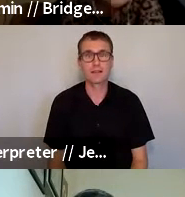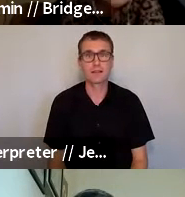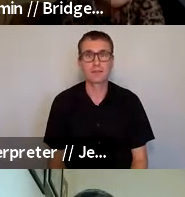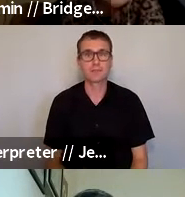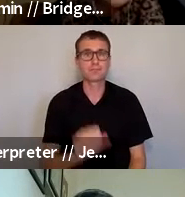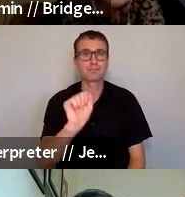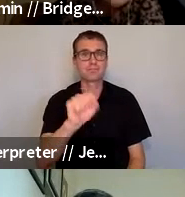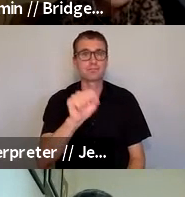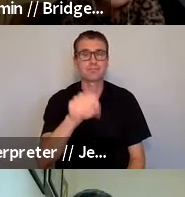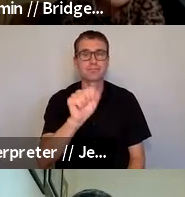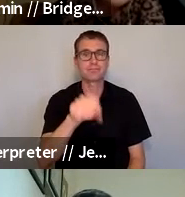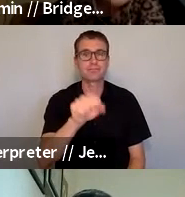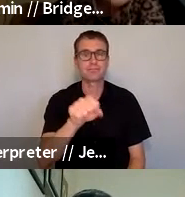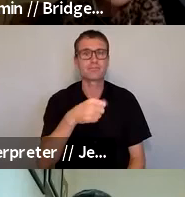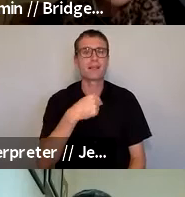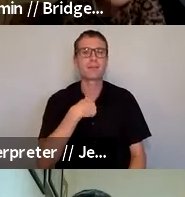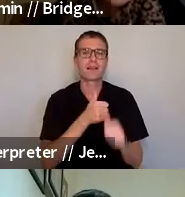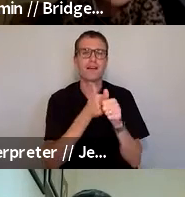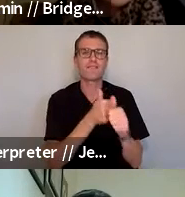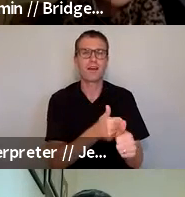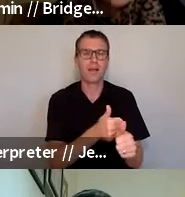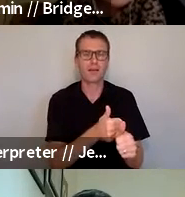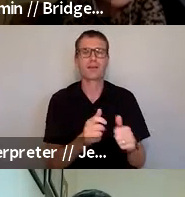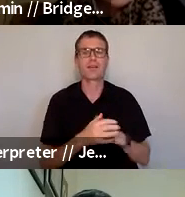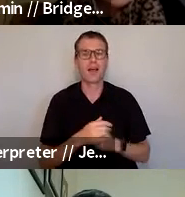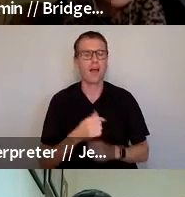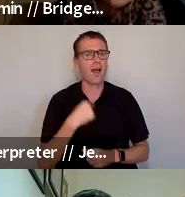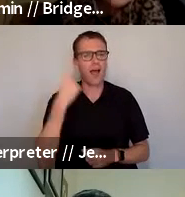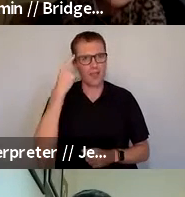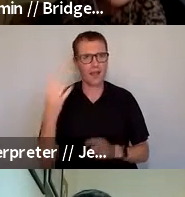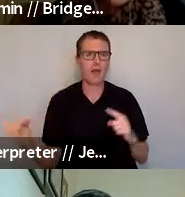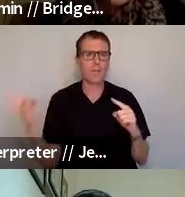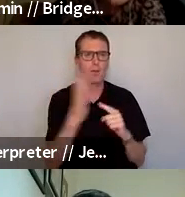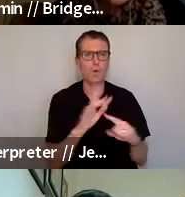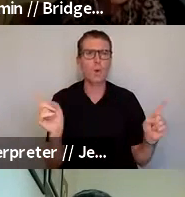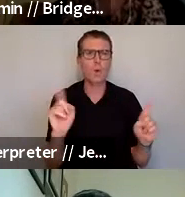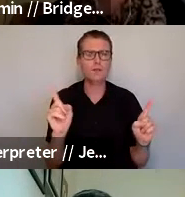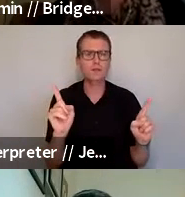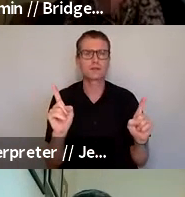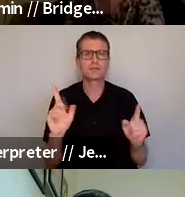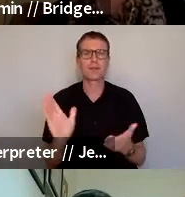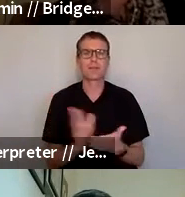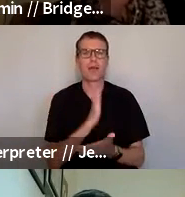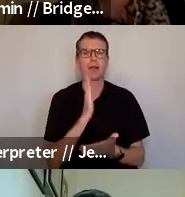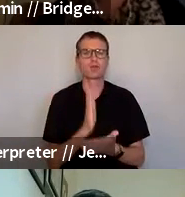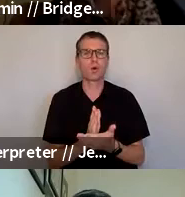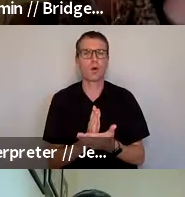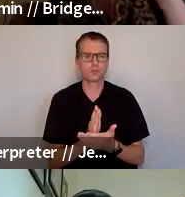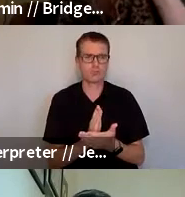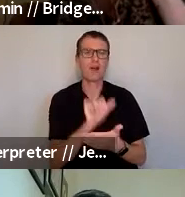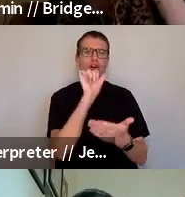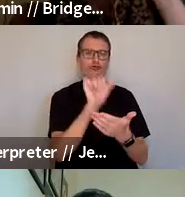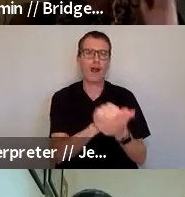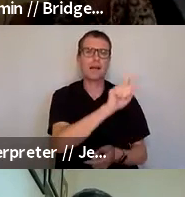Yeah, just actually following on from that, I think it's about actually just ensuring that we're connecting the right people to the right people as well,